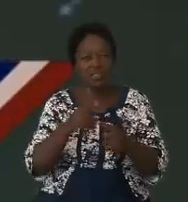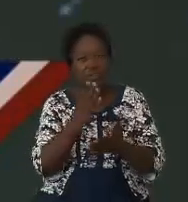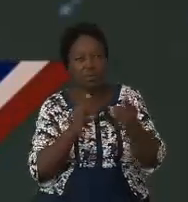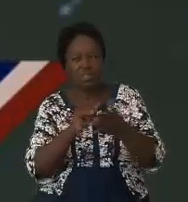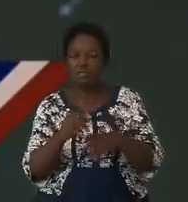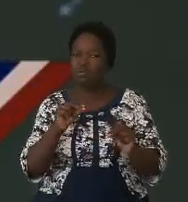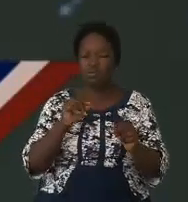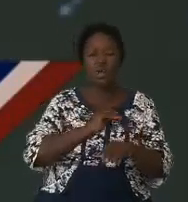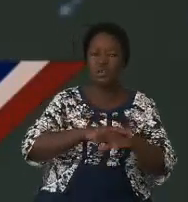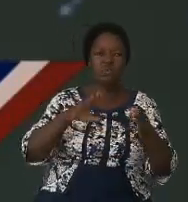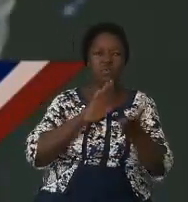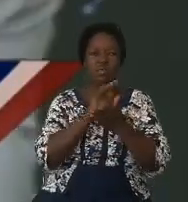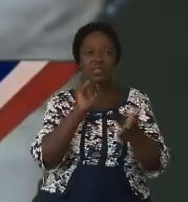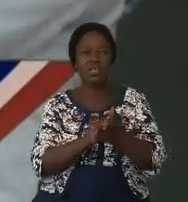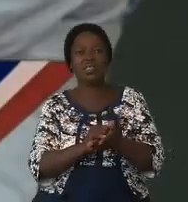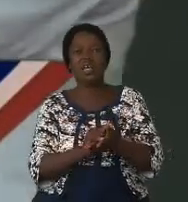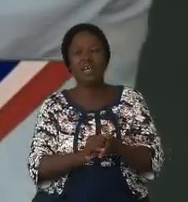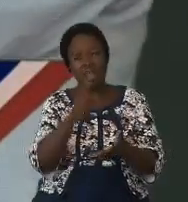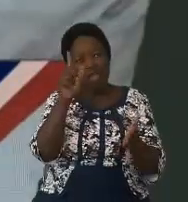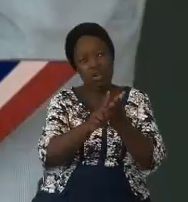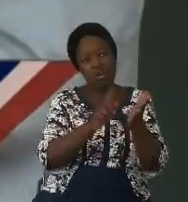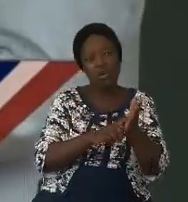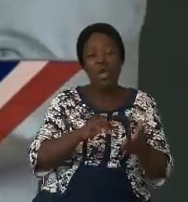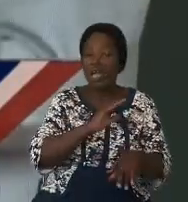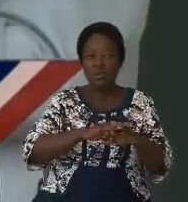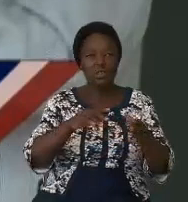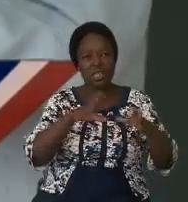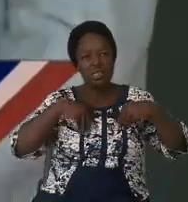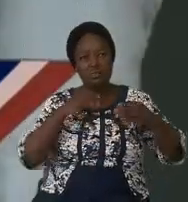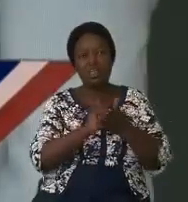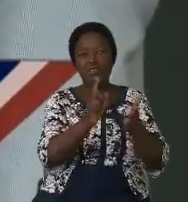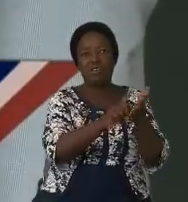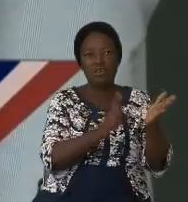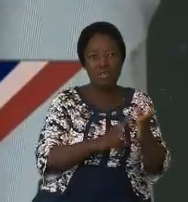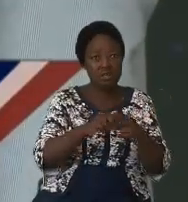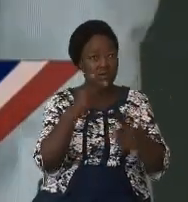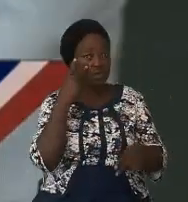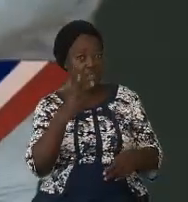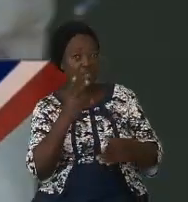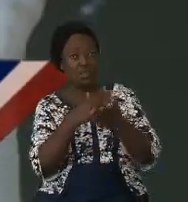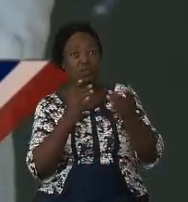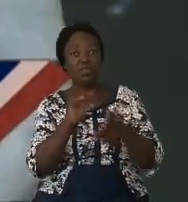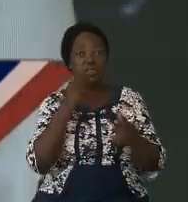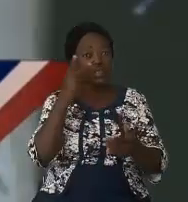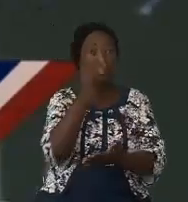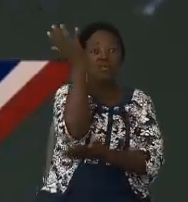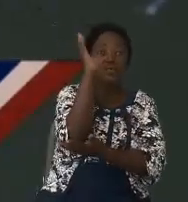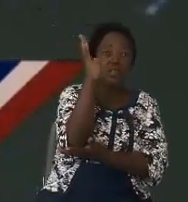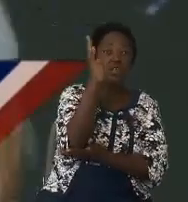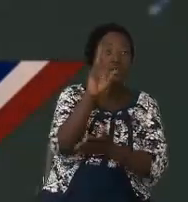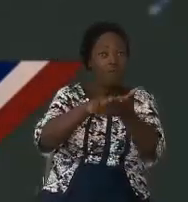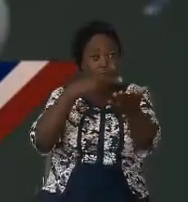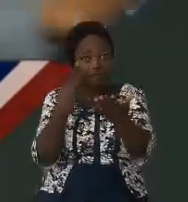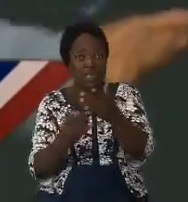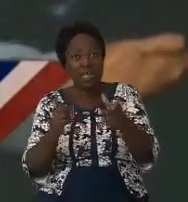law, I don't accept that law, and you see the tree falling, and its life is fragile, and the bones are fragile,